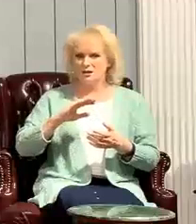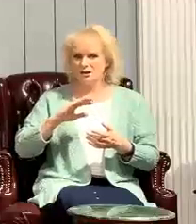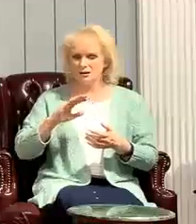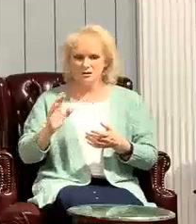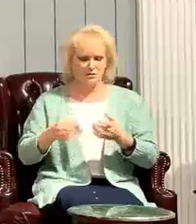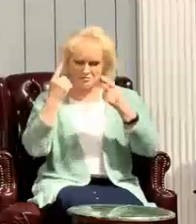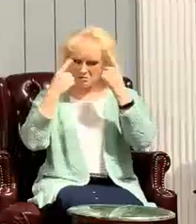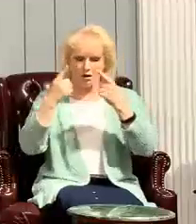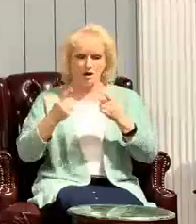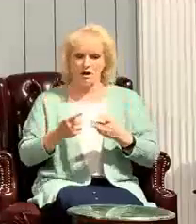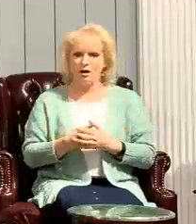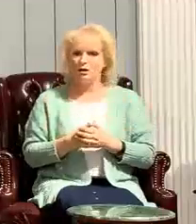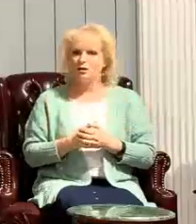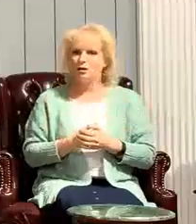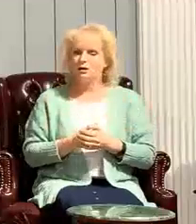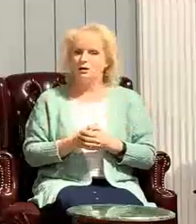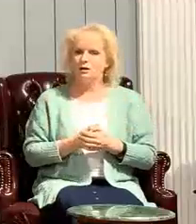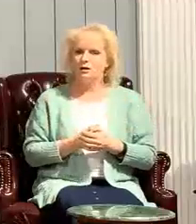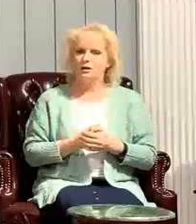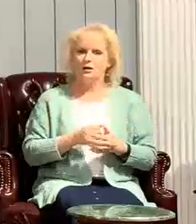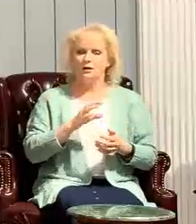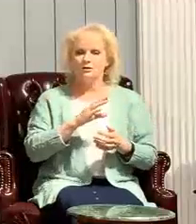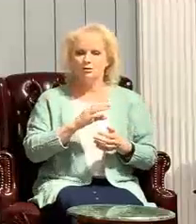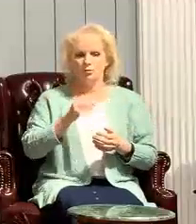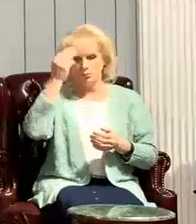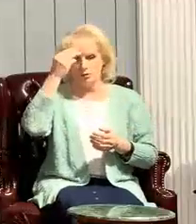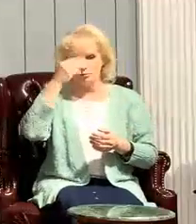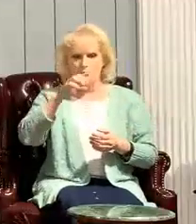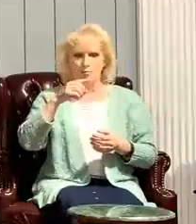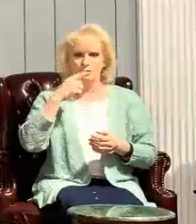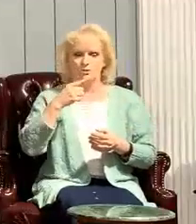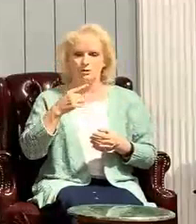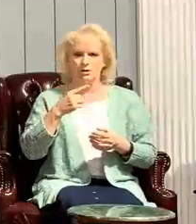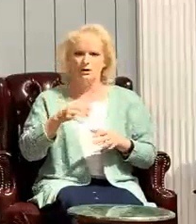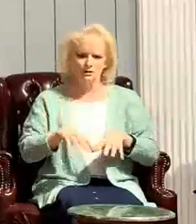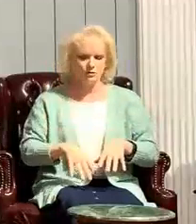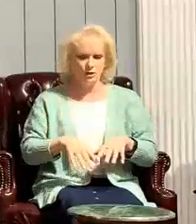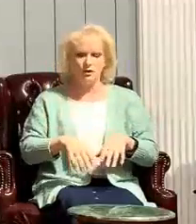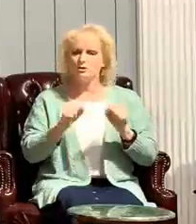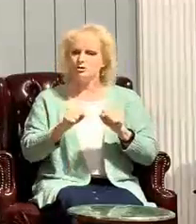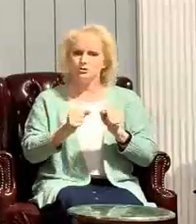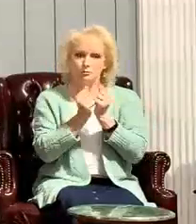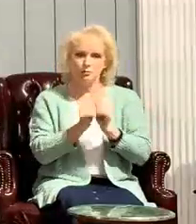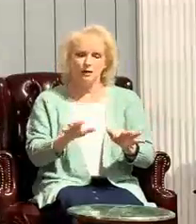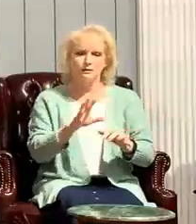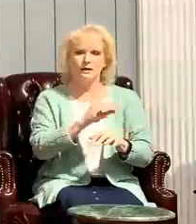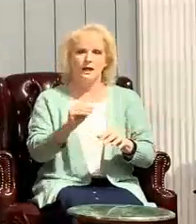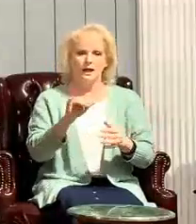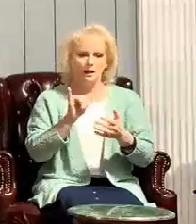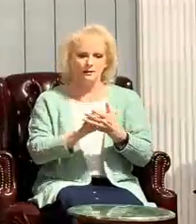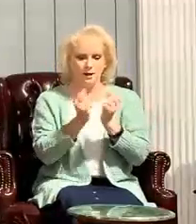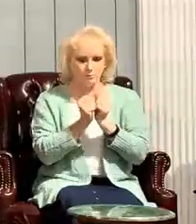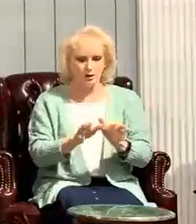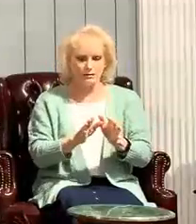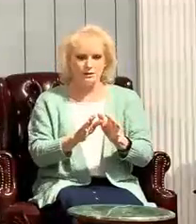thought of their mind, would never come across their mind. And so he says there is an assumed blessing here, and the blessing is in